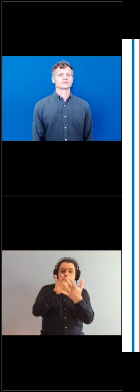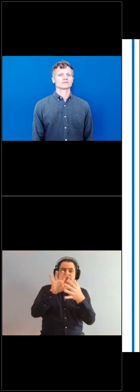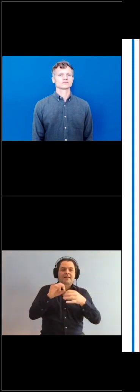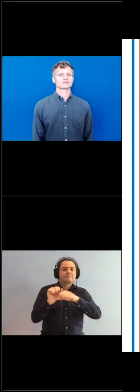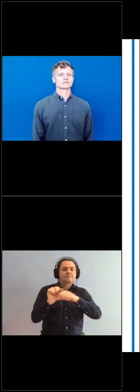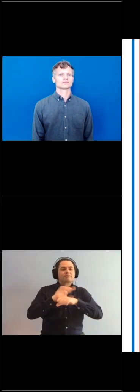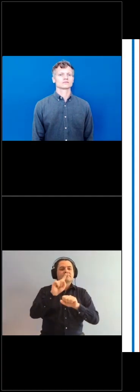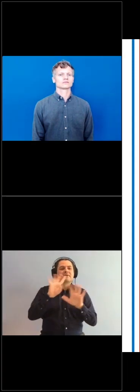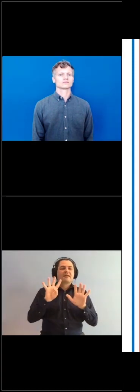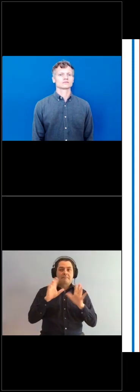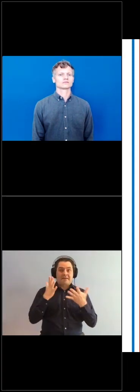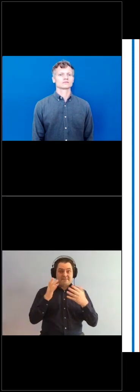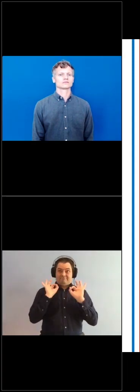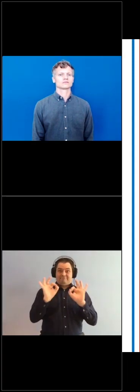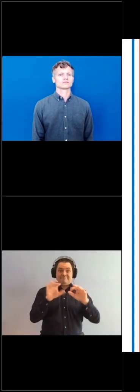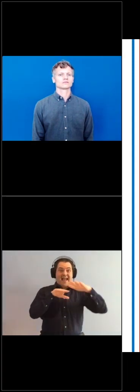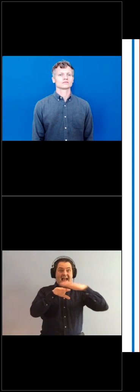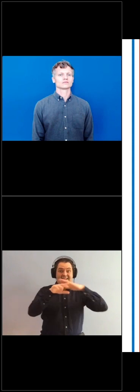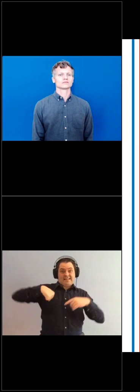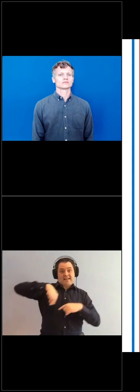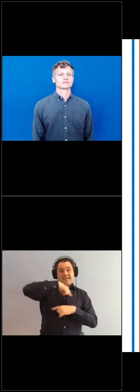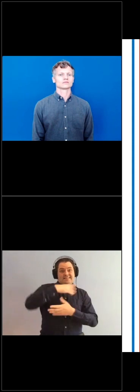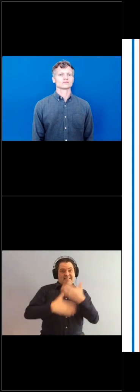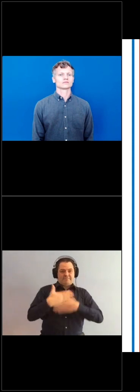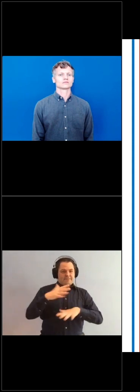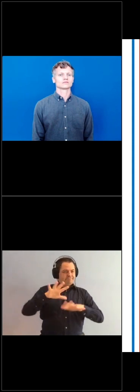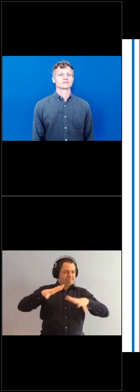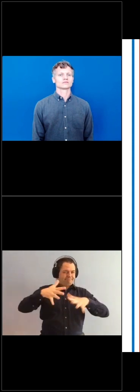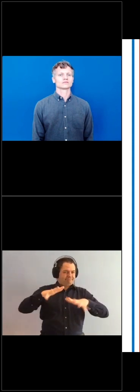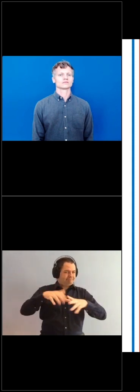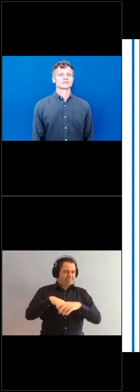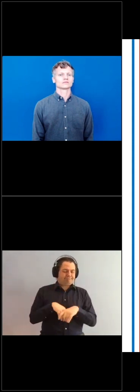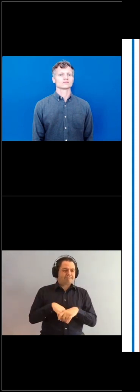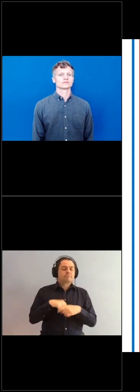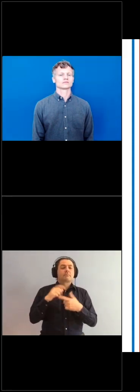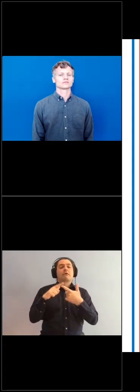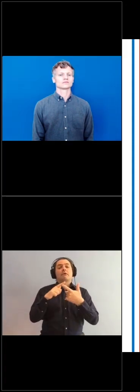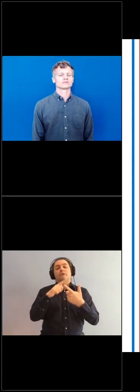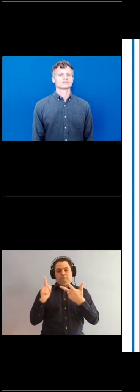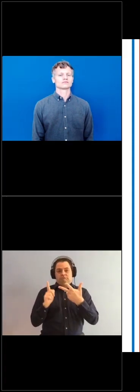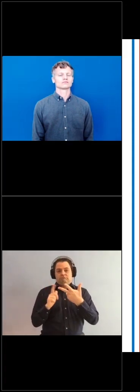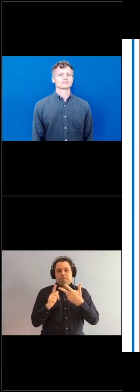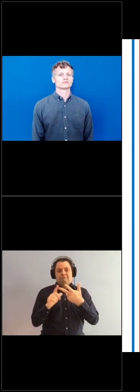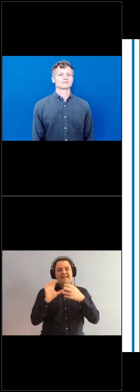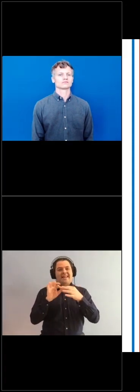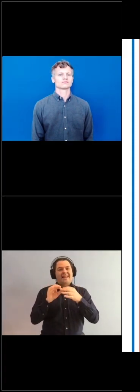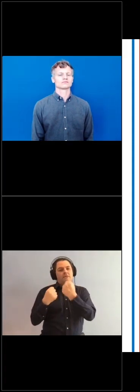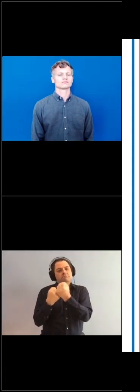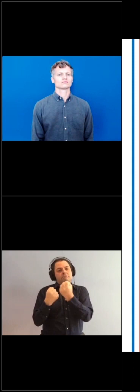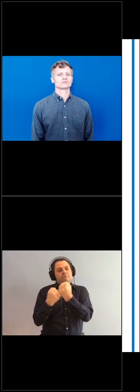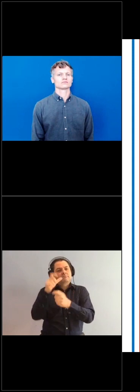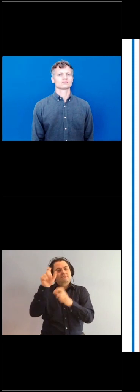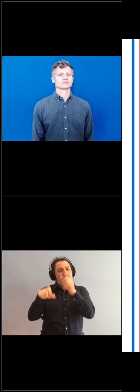yet. The third barriers that we found from the survey and advocacy is that